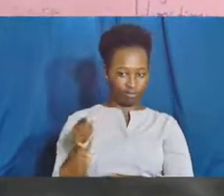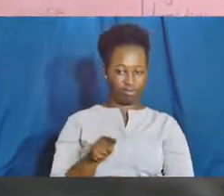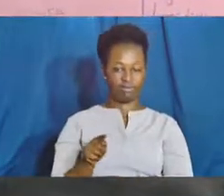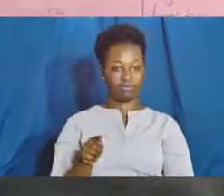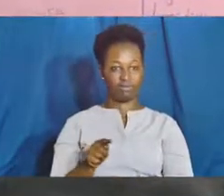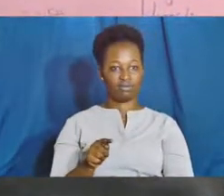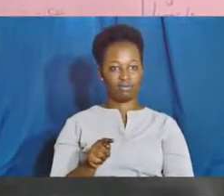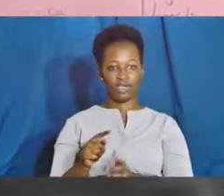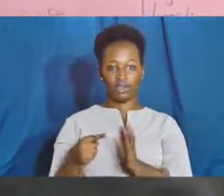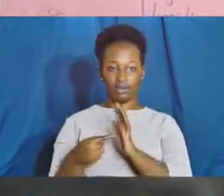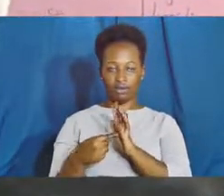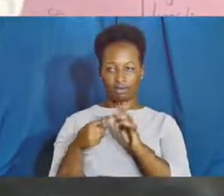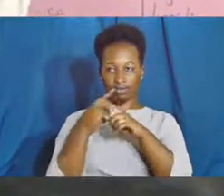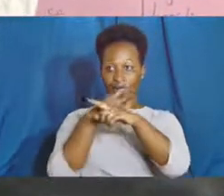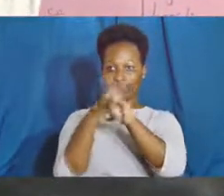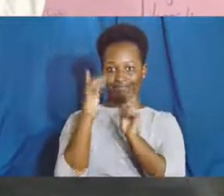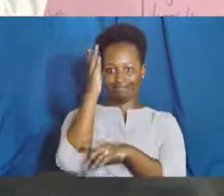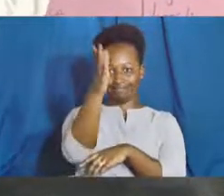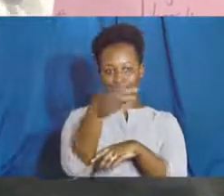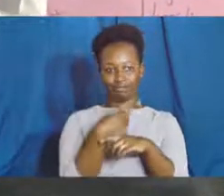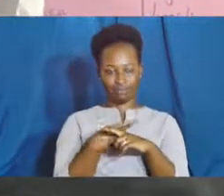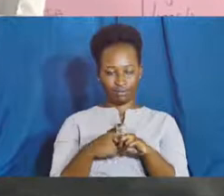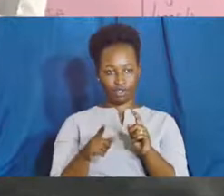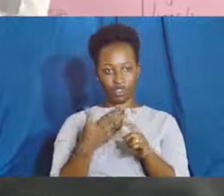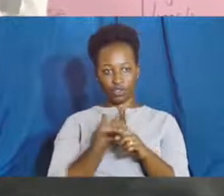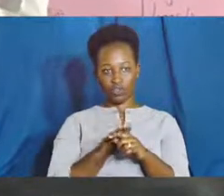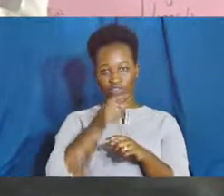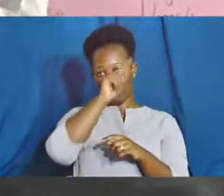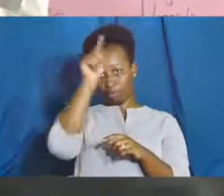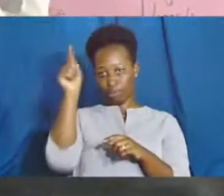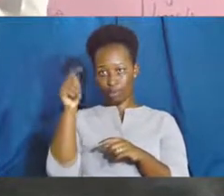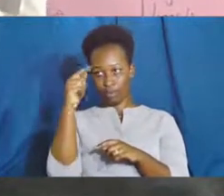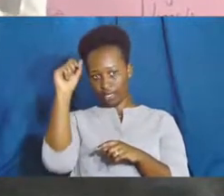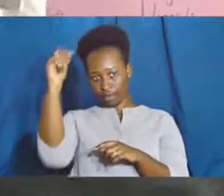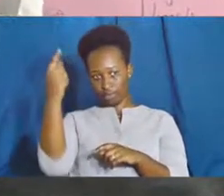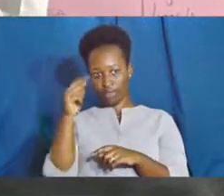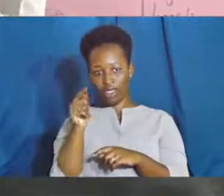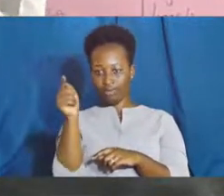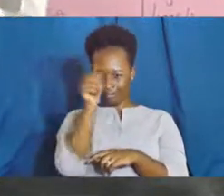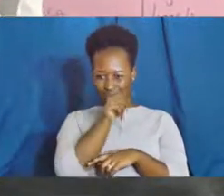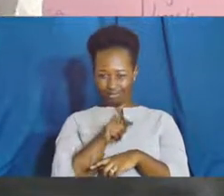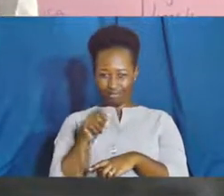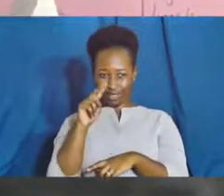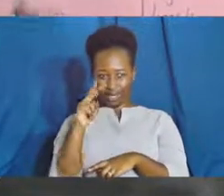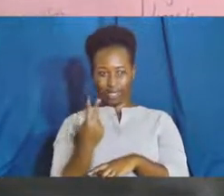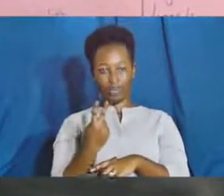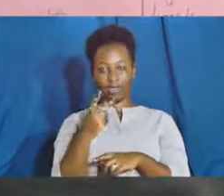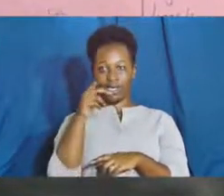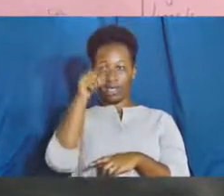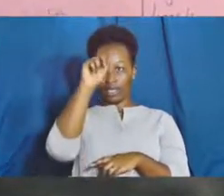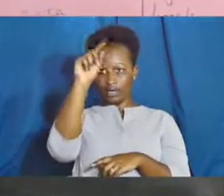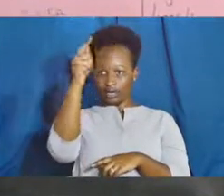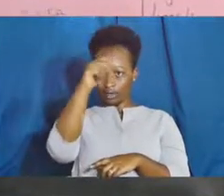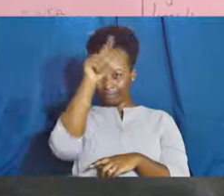moving to this direction. And then we have loop 1, and this is loop B. This is